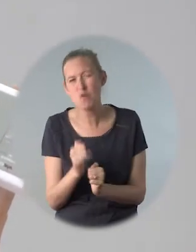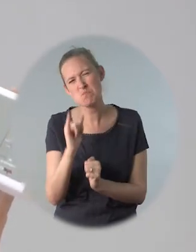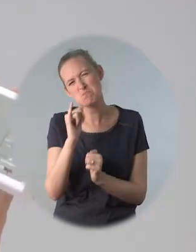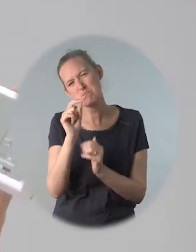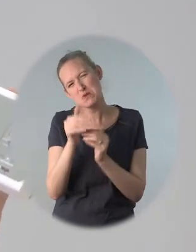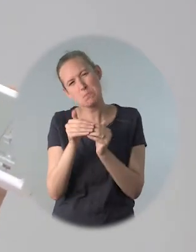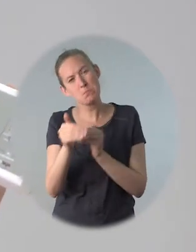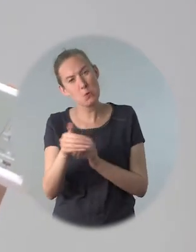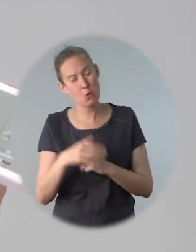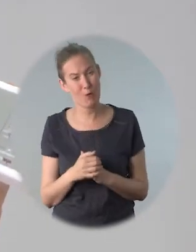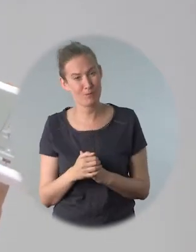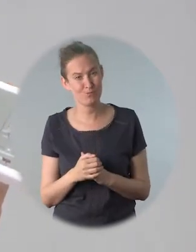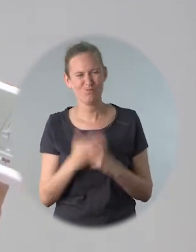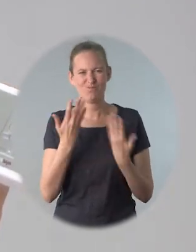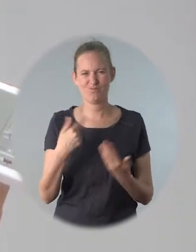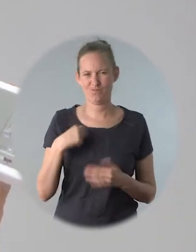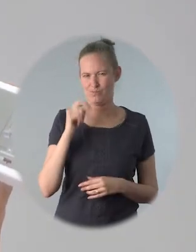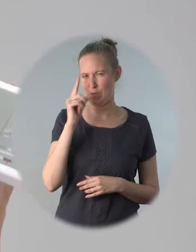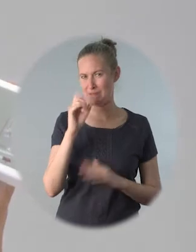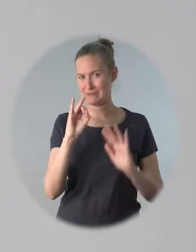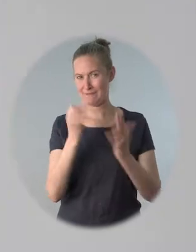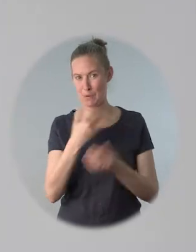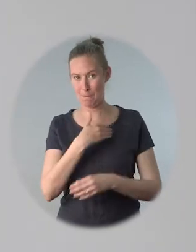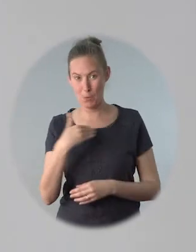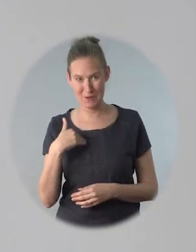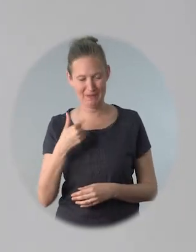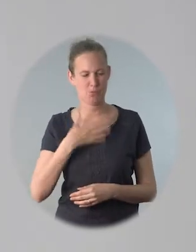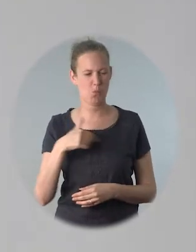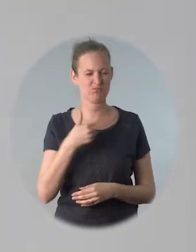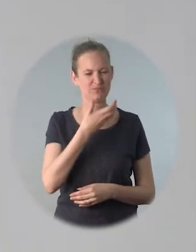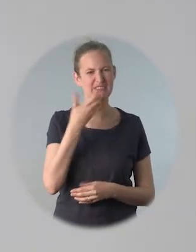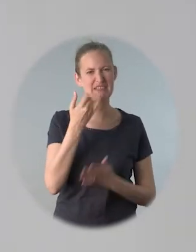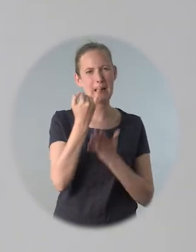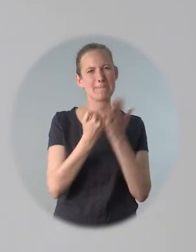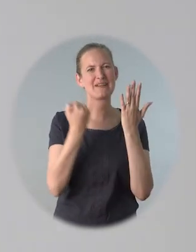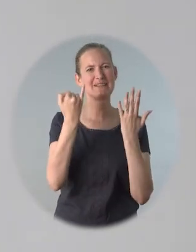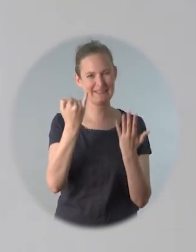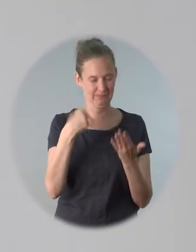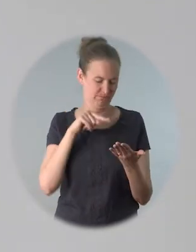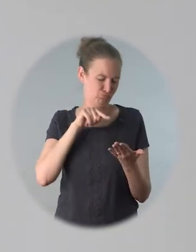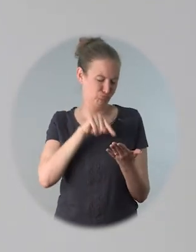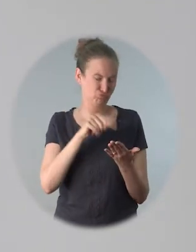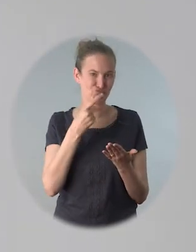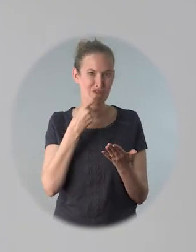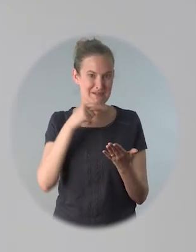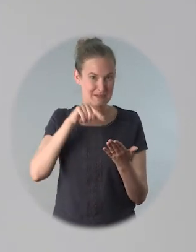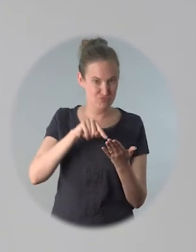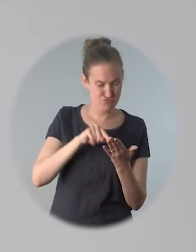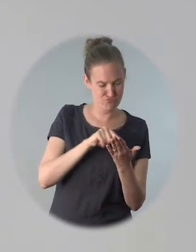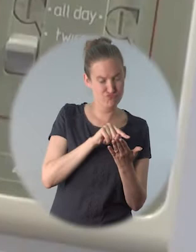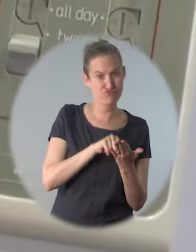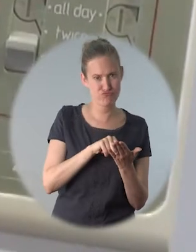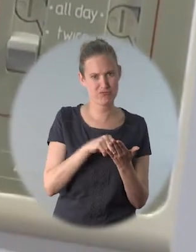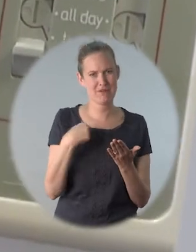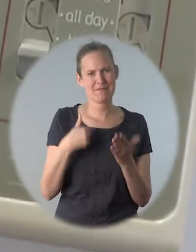maybe a bit longer if your home's particularly cold and drafty. Let's say we get up at 7 in the morning, we'd want the heating to come on at about